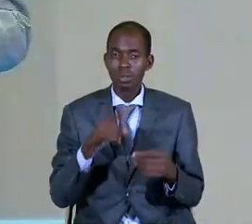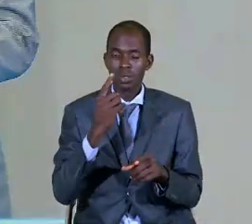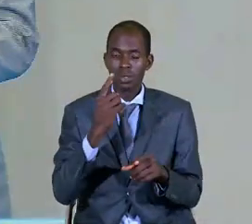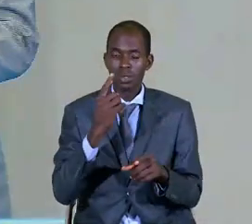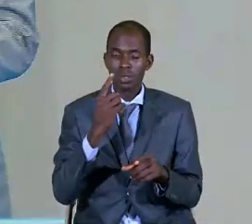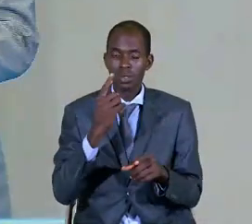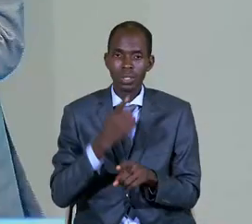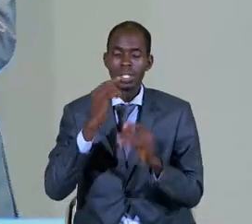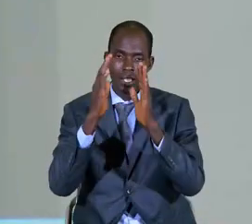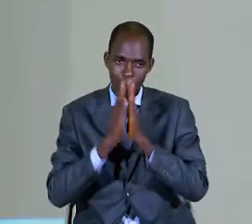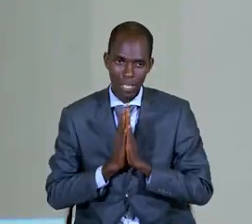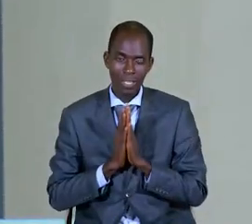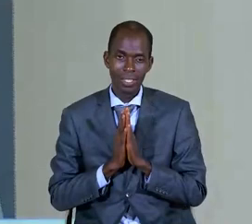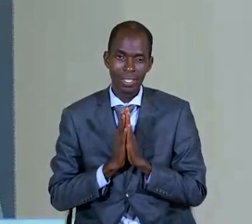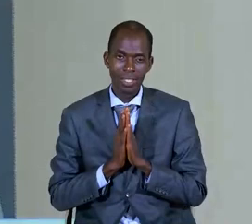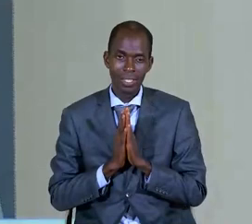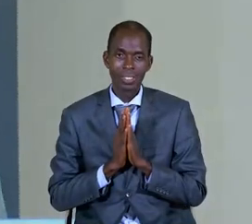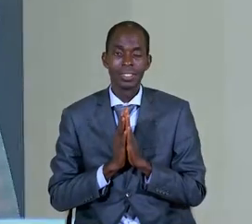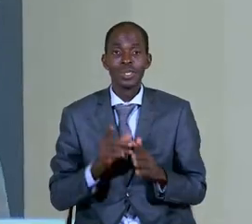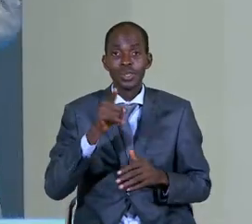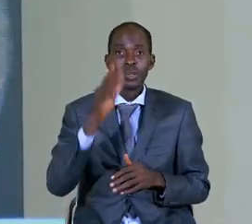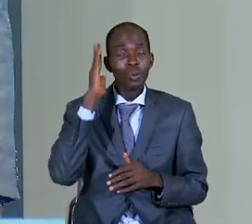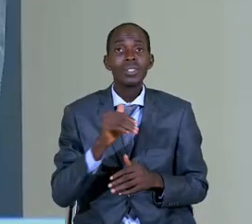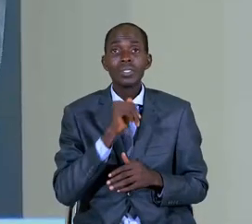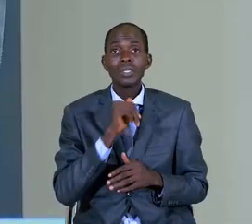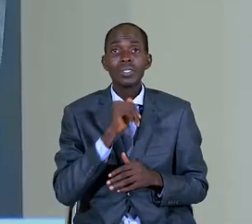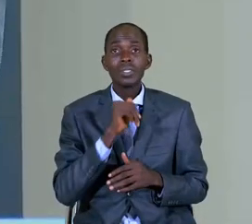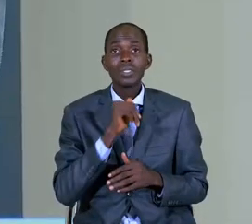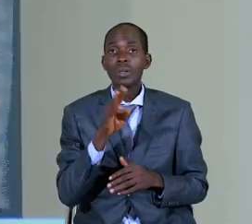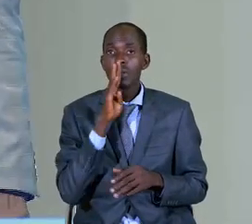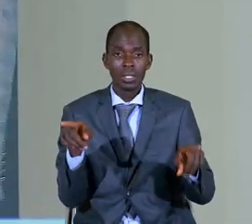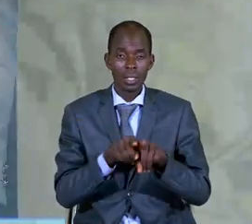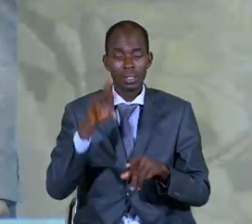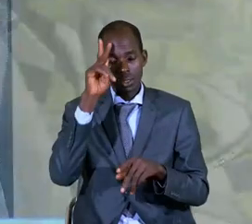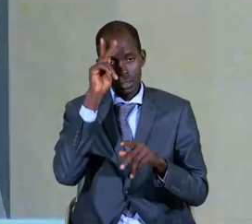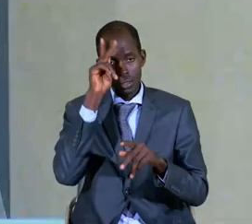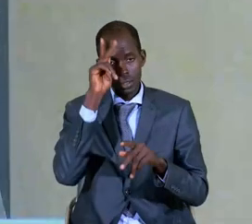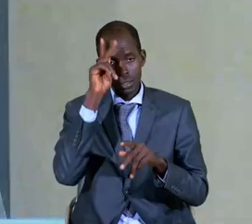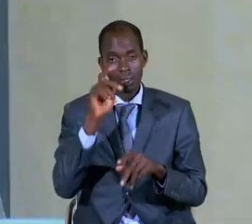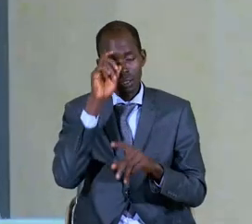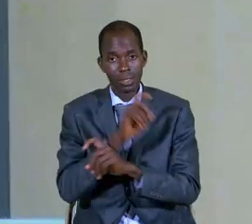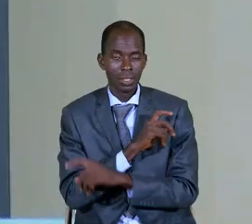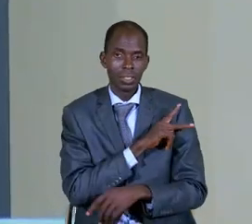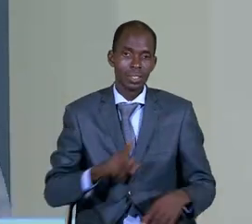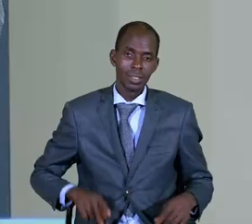that. I said, you will not be like Pharaoh.